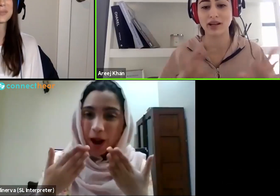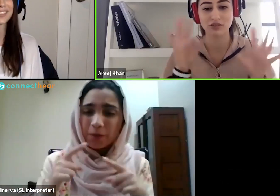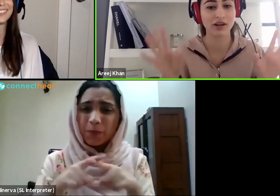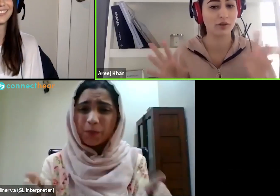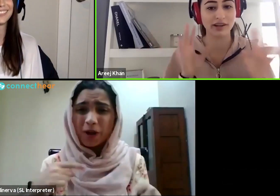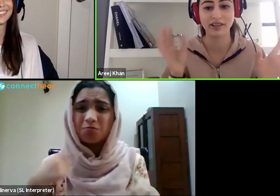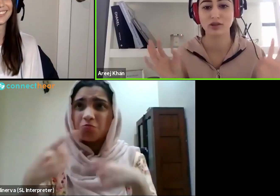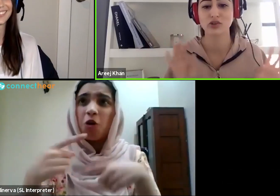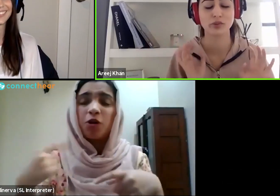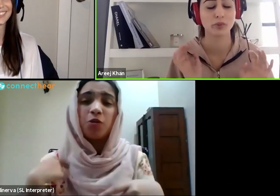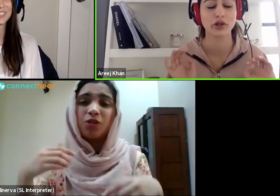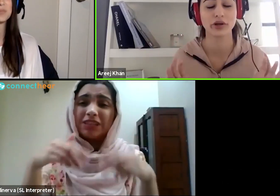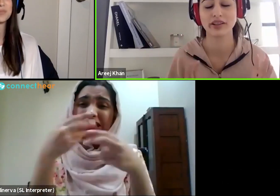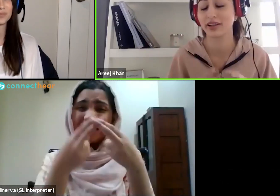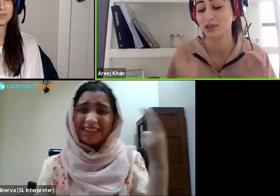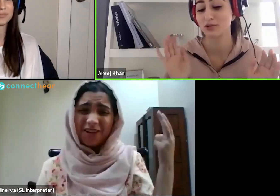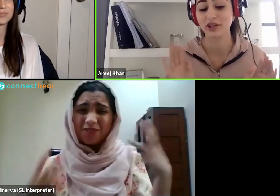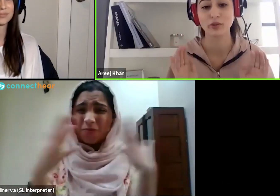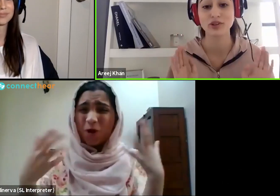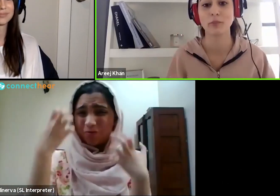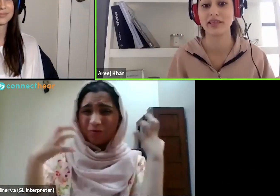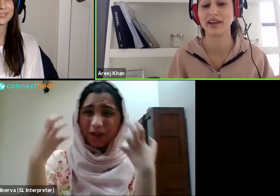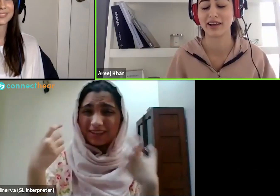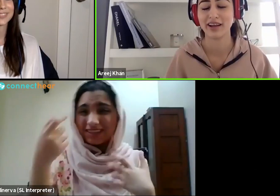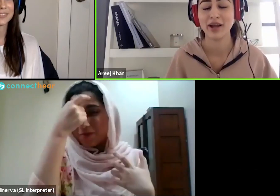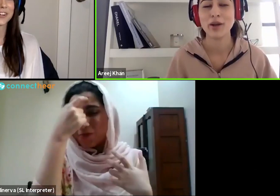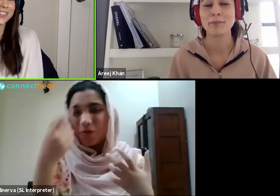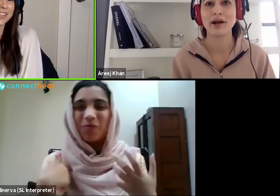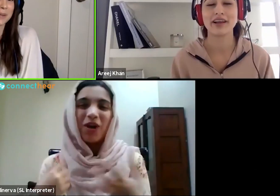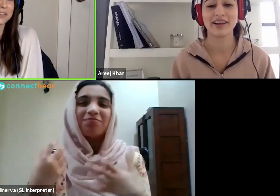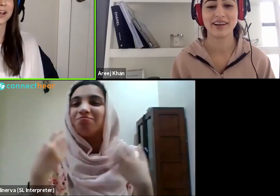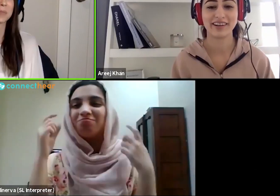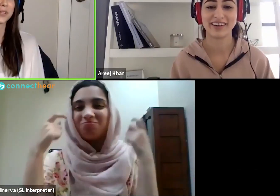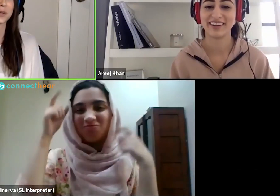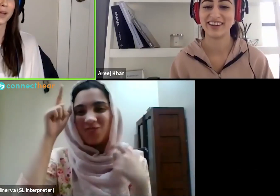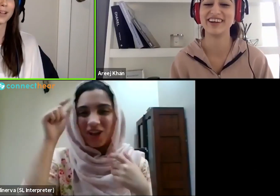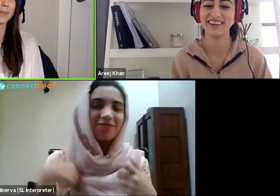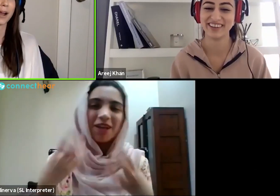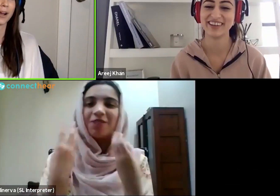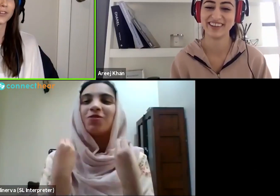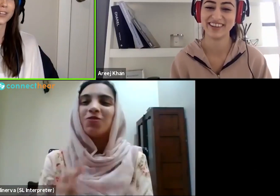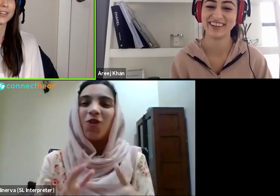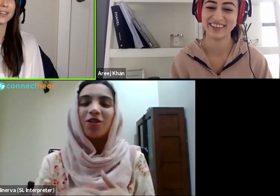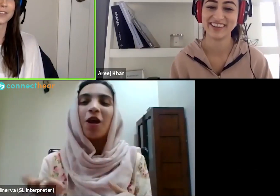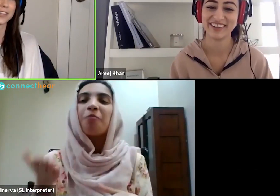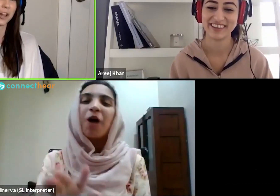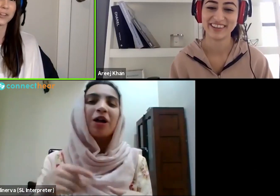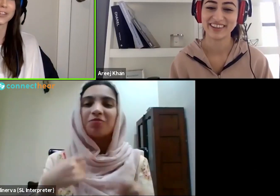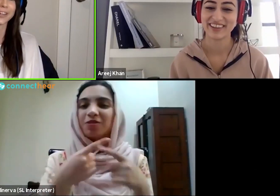get my hands around anything to do with the body or anything. So I'm just like, it's not my thing. Versus that's my job. So I love